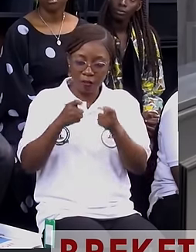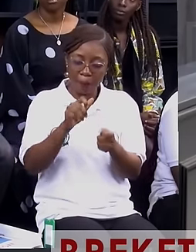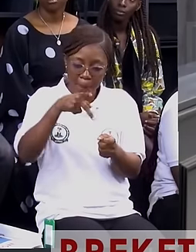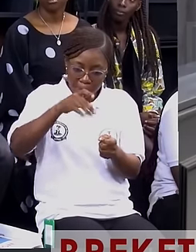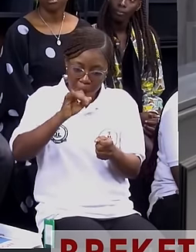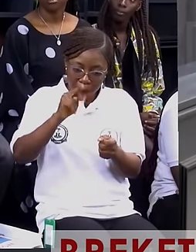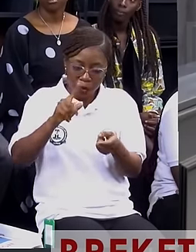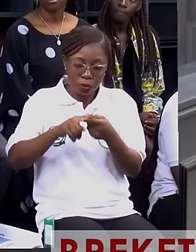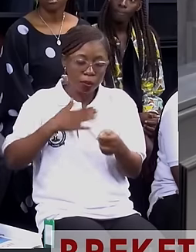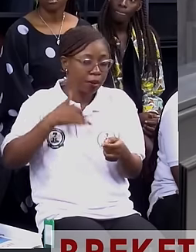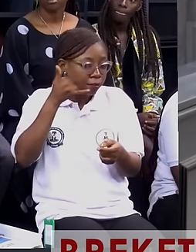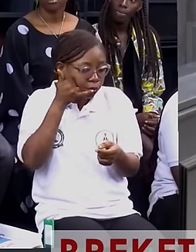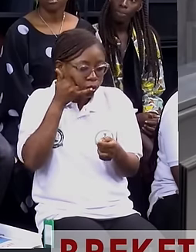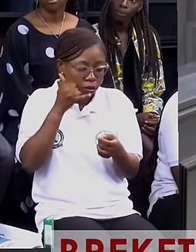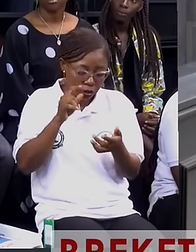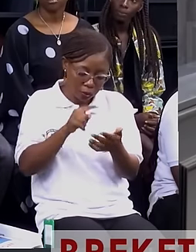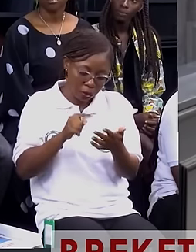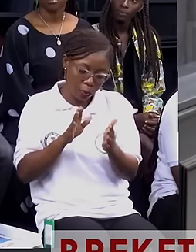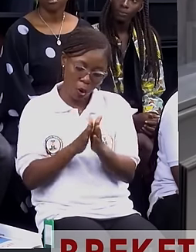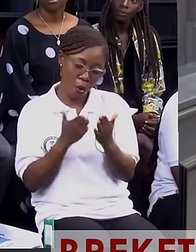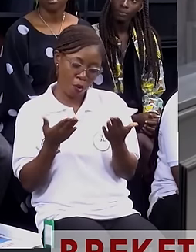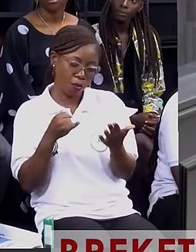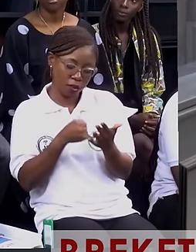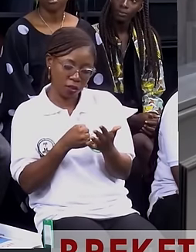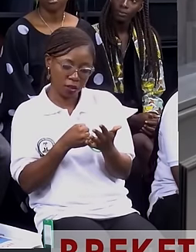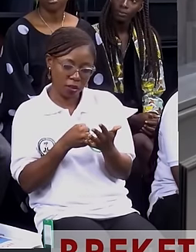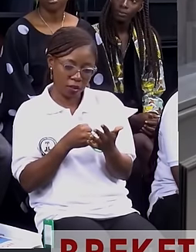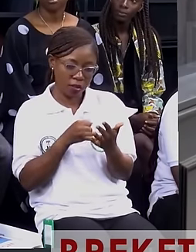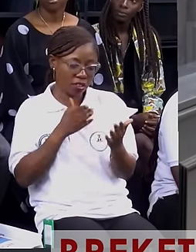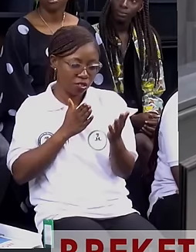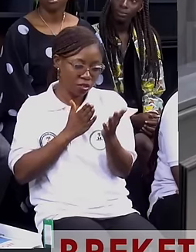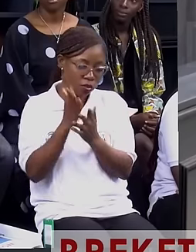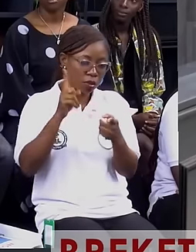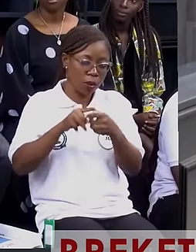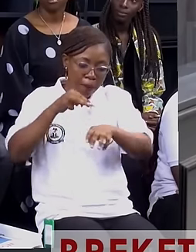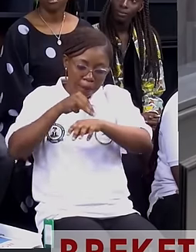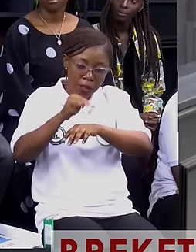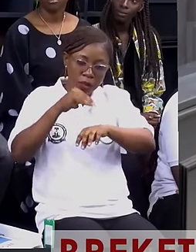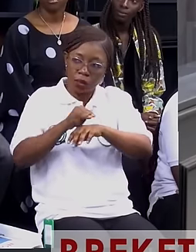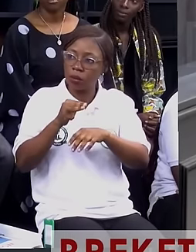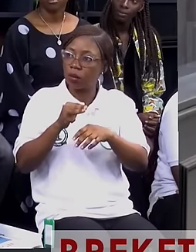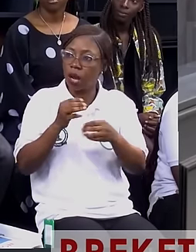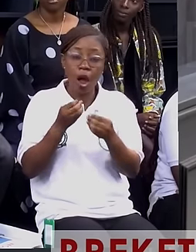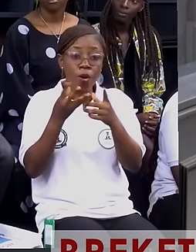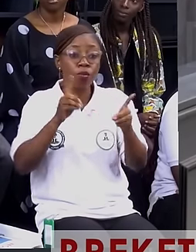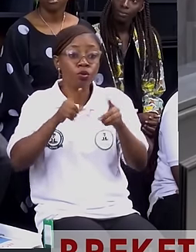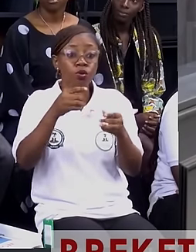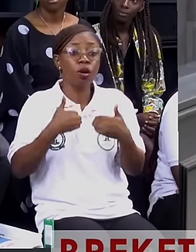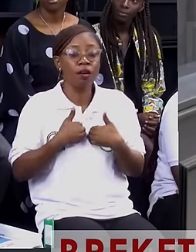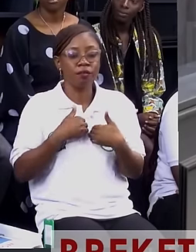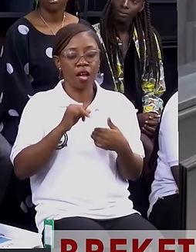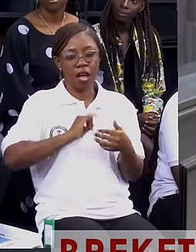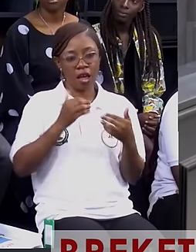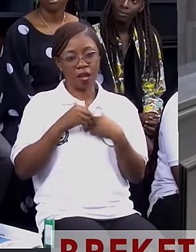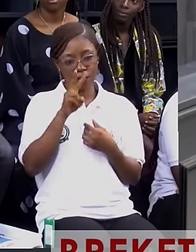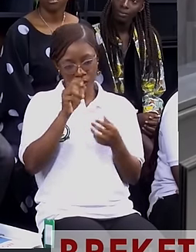phone. I gave them, they type it, they open it. They went away straight to the messages. How much do you have? I said, I have